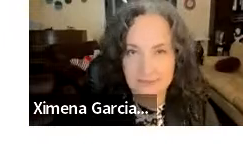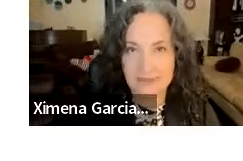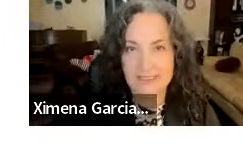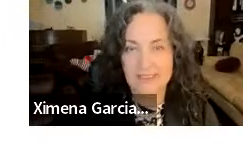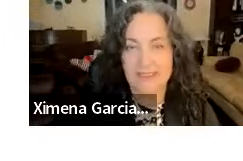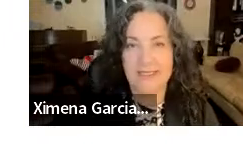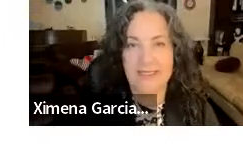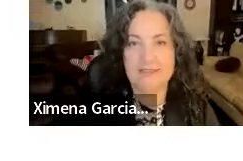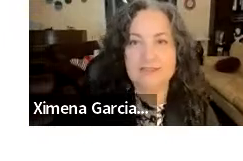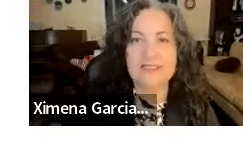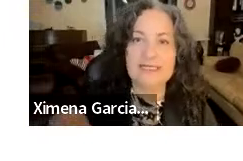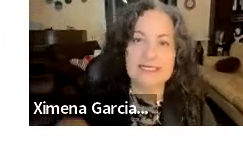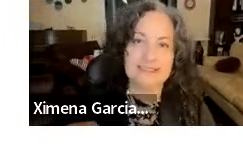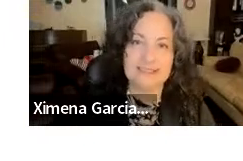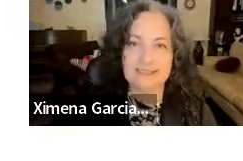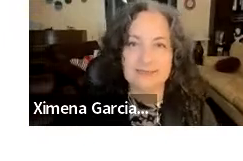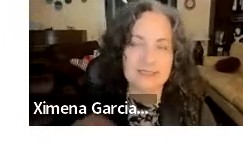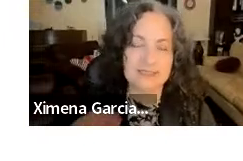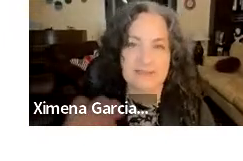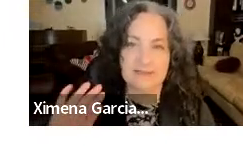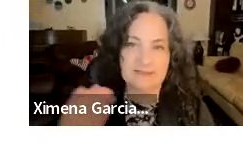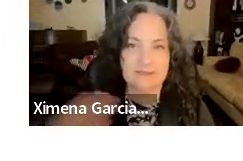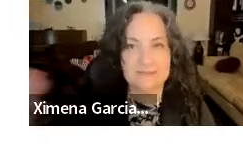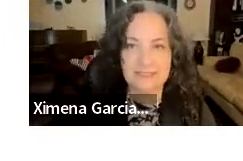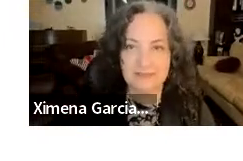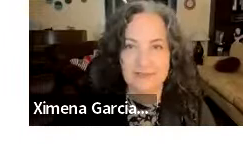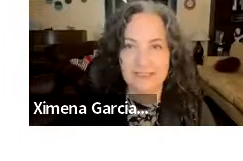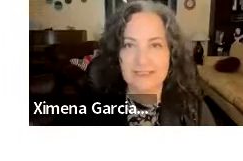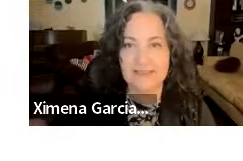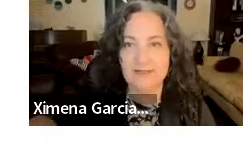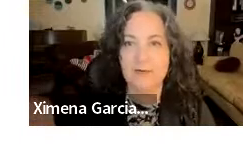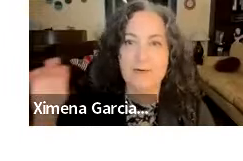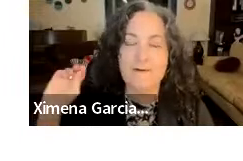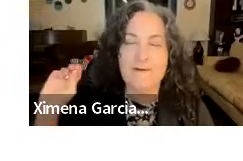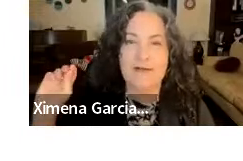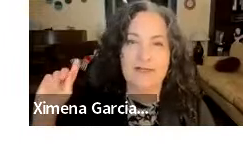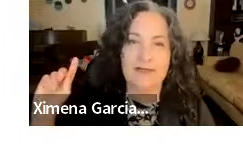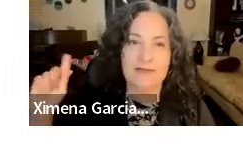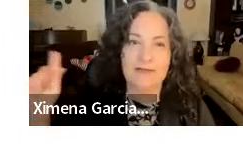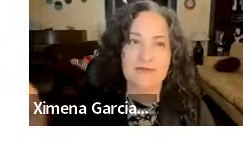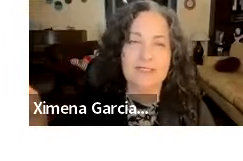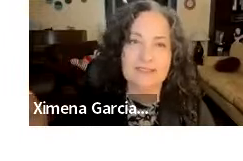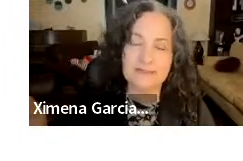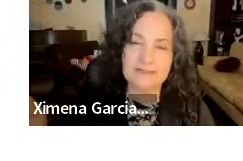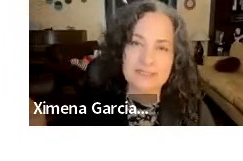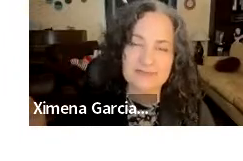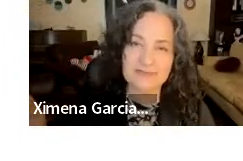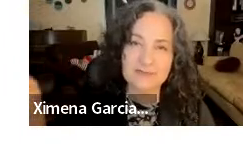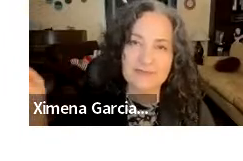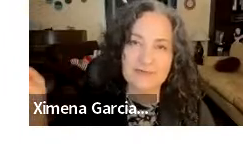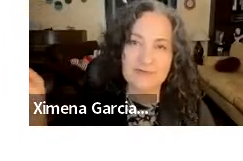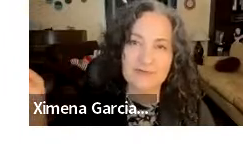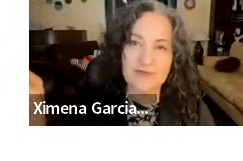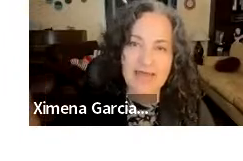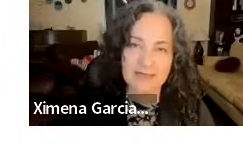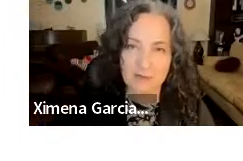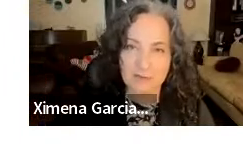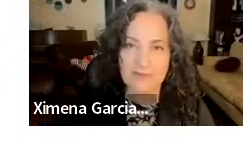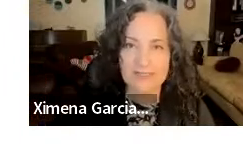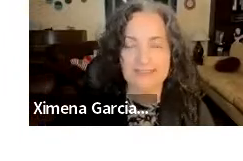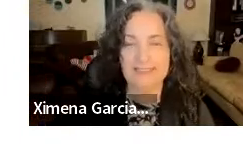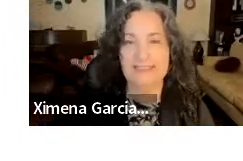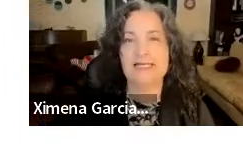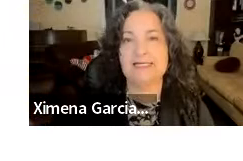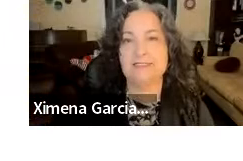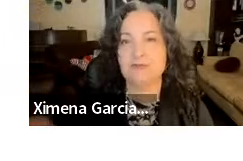to everybody starting at age 6 months to infinity. So the only exception is if you've had a